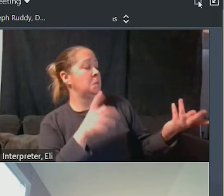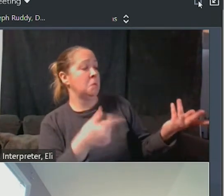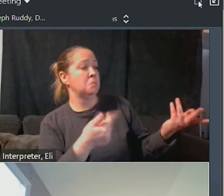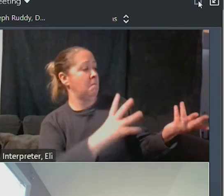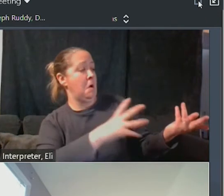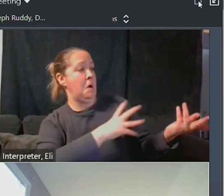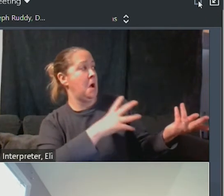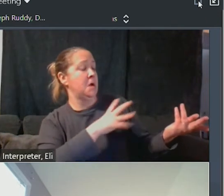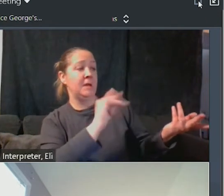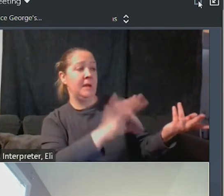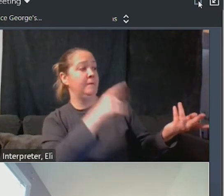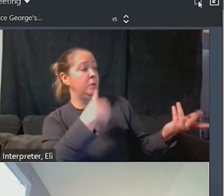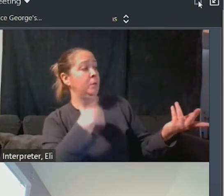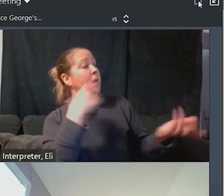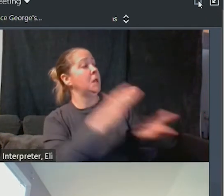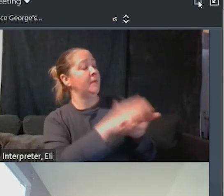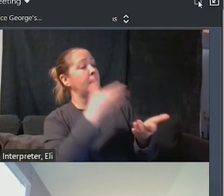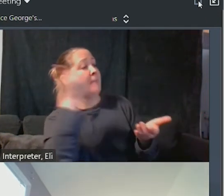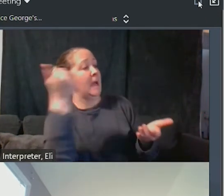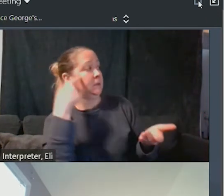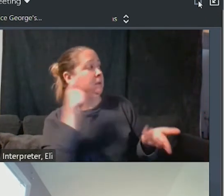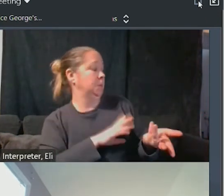on her experience. Okay. Based on my experience, because